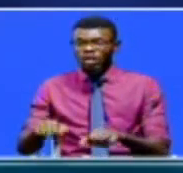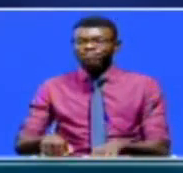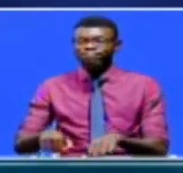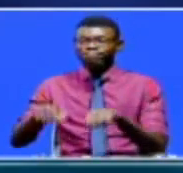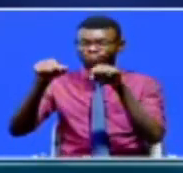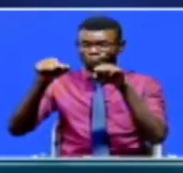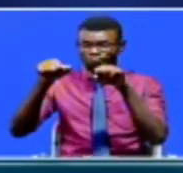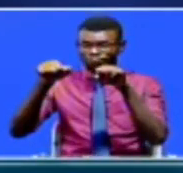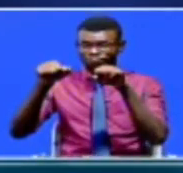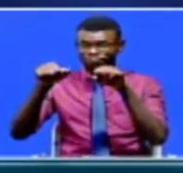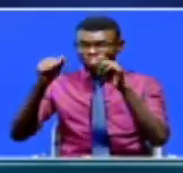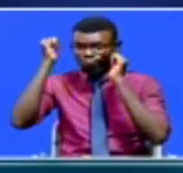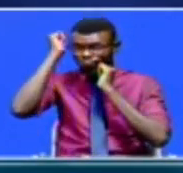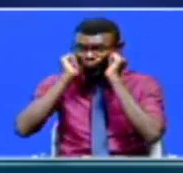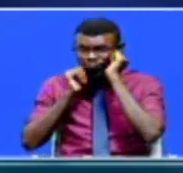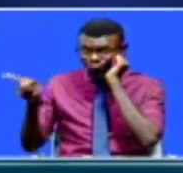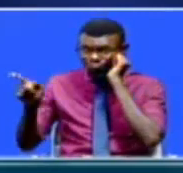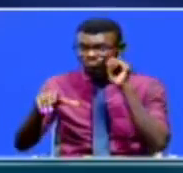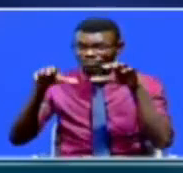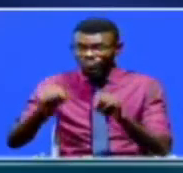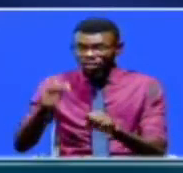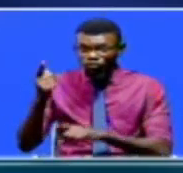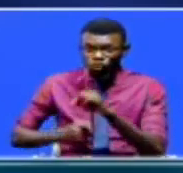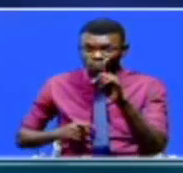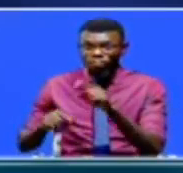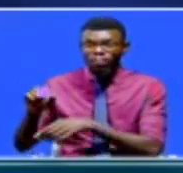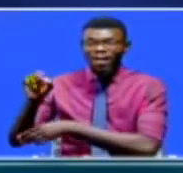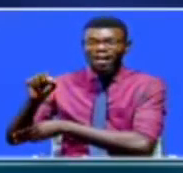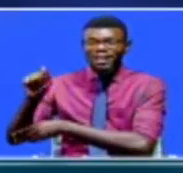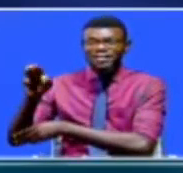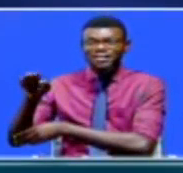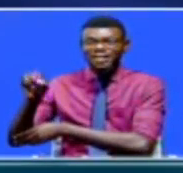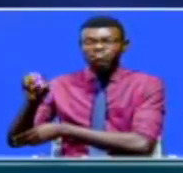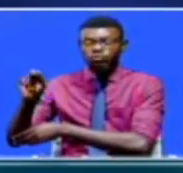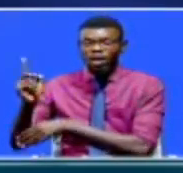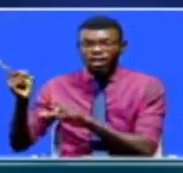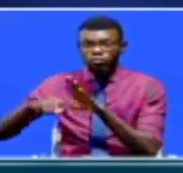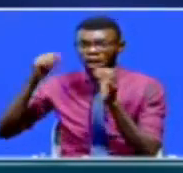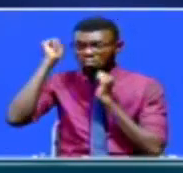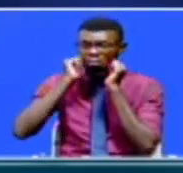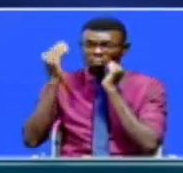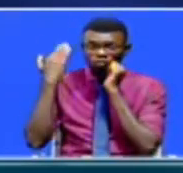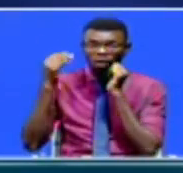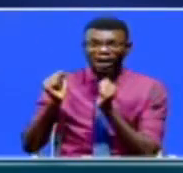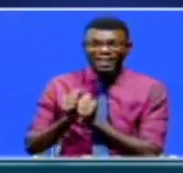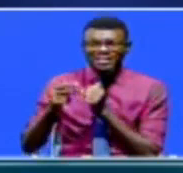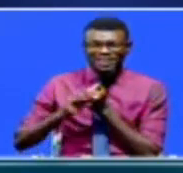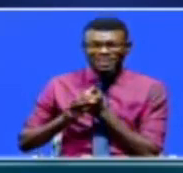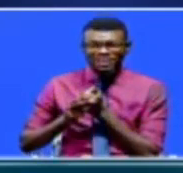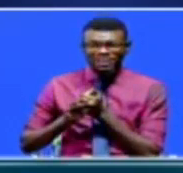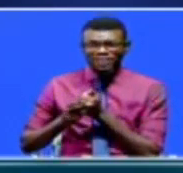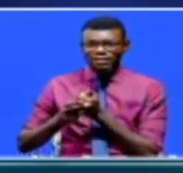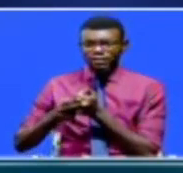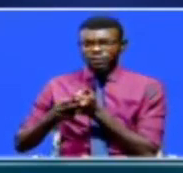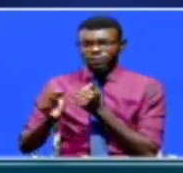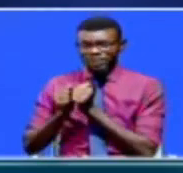Forces. General Kibochi, who takes over from General Samson Mwathethe, joined the military in 1979. Until his